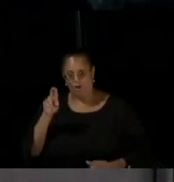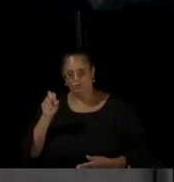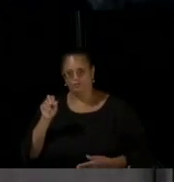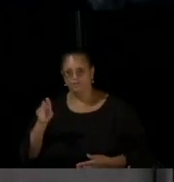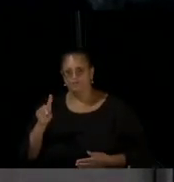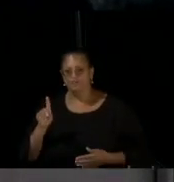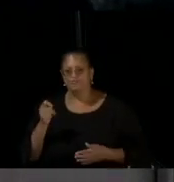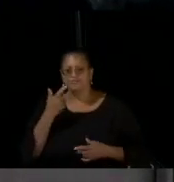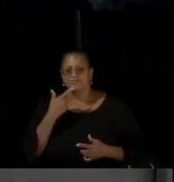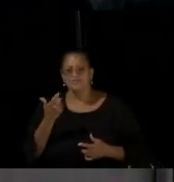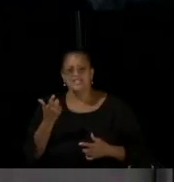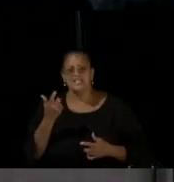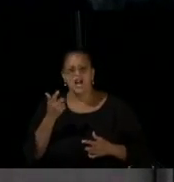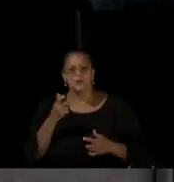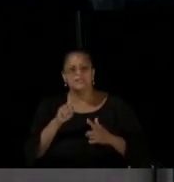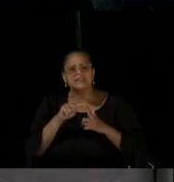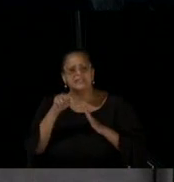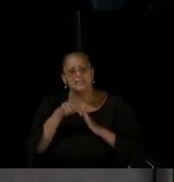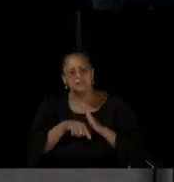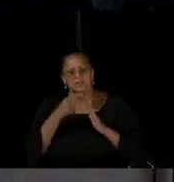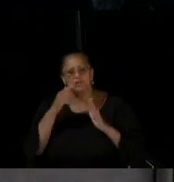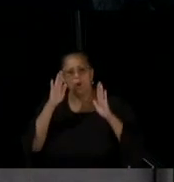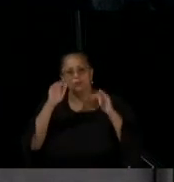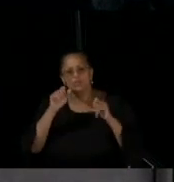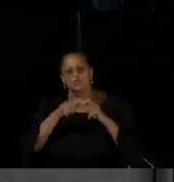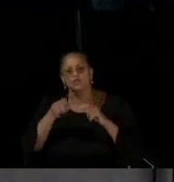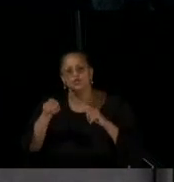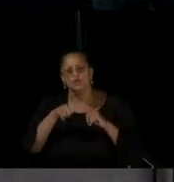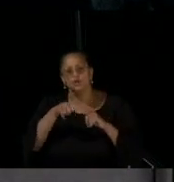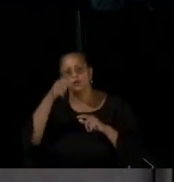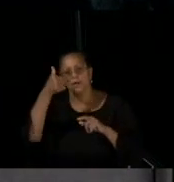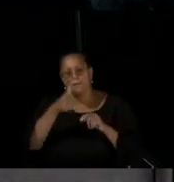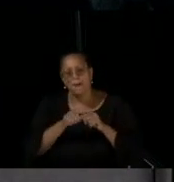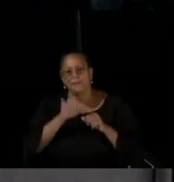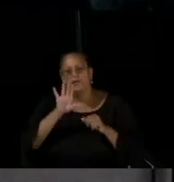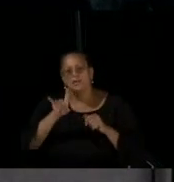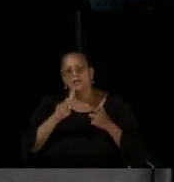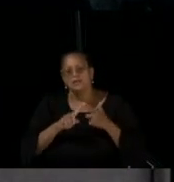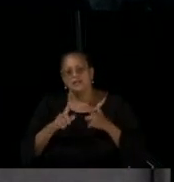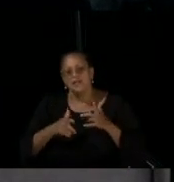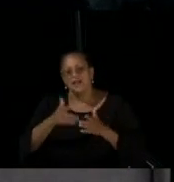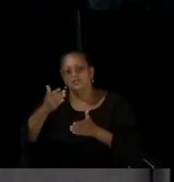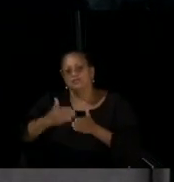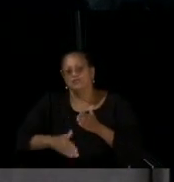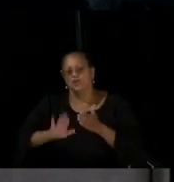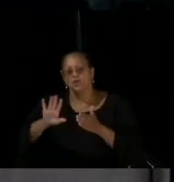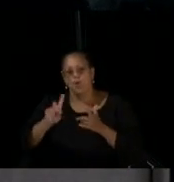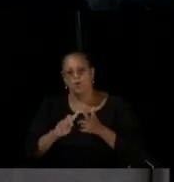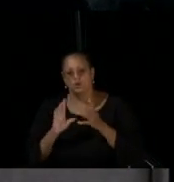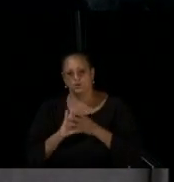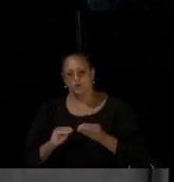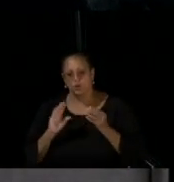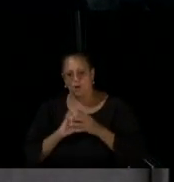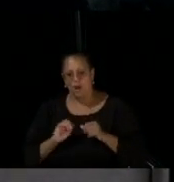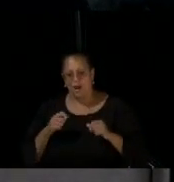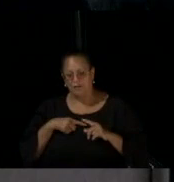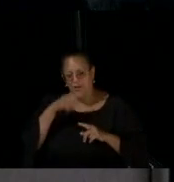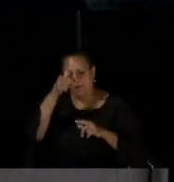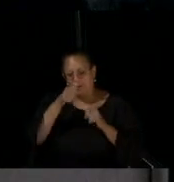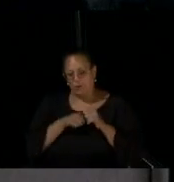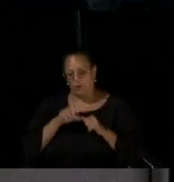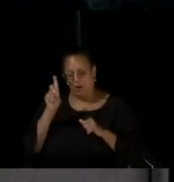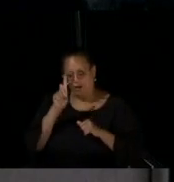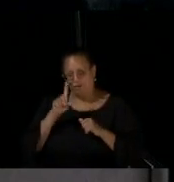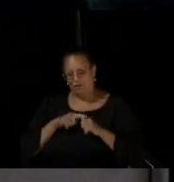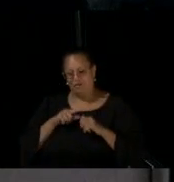leave River Hill, that you remember always the prologue to your story. The story of where you came from, the story